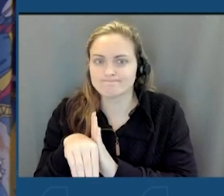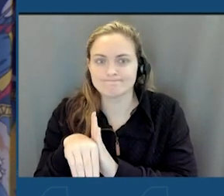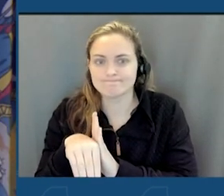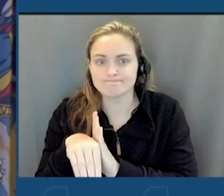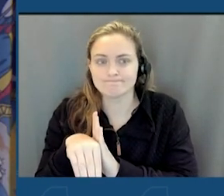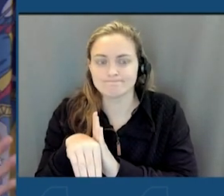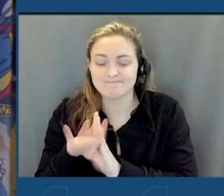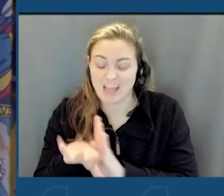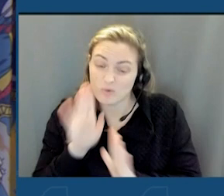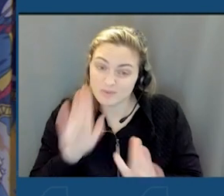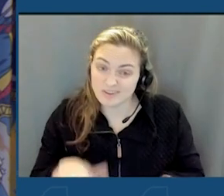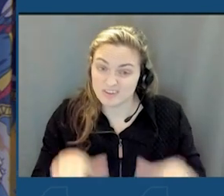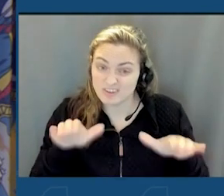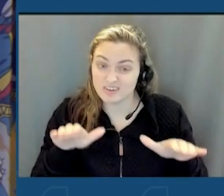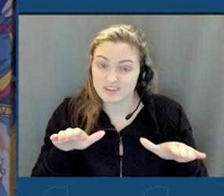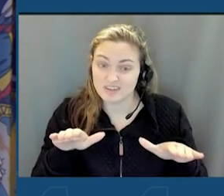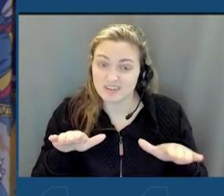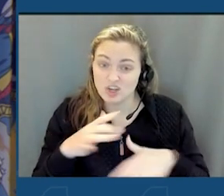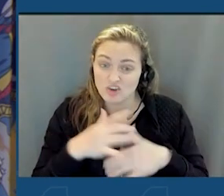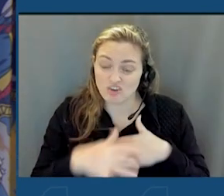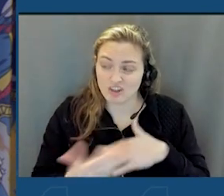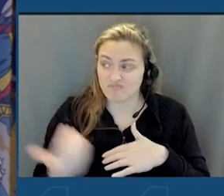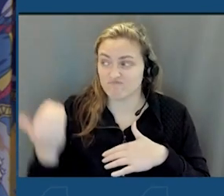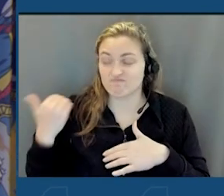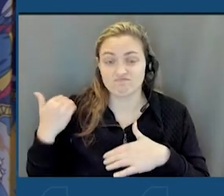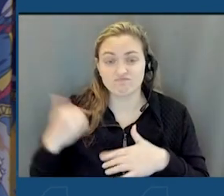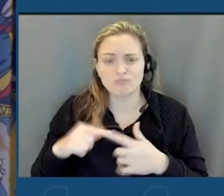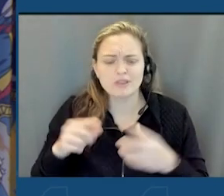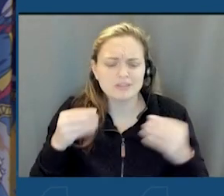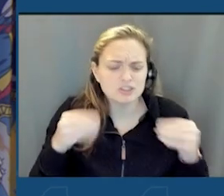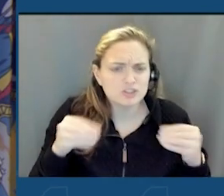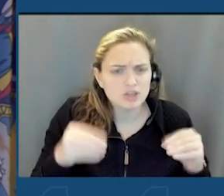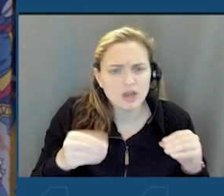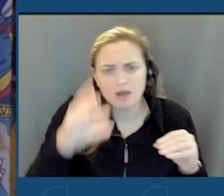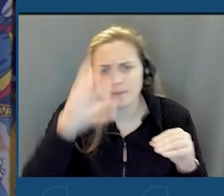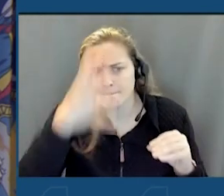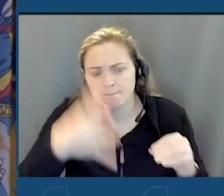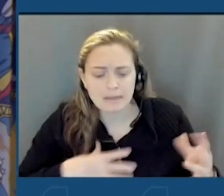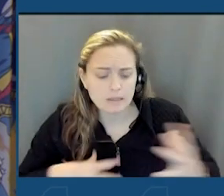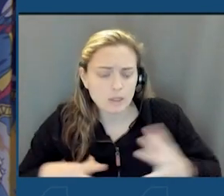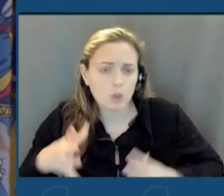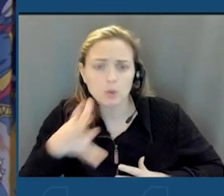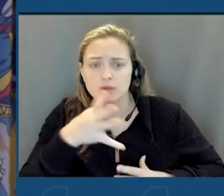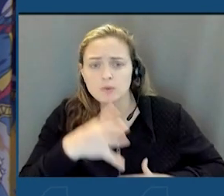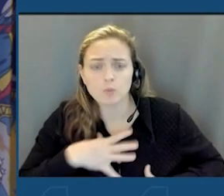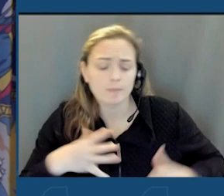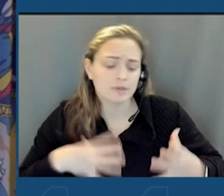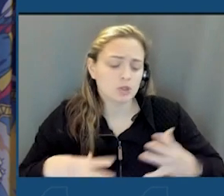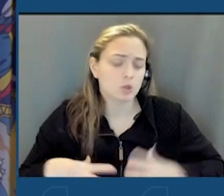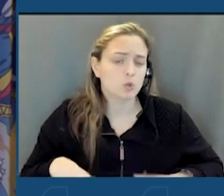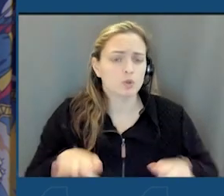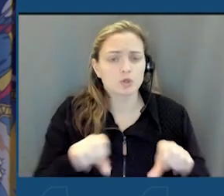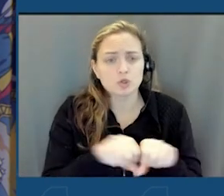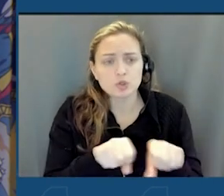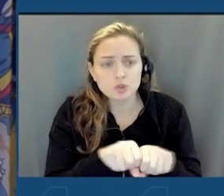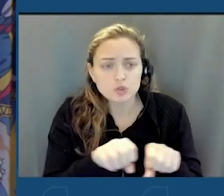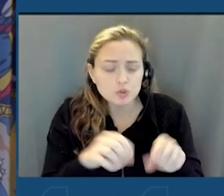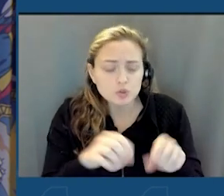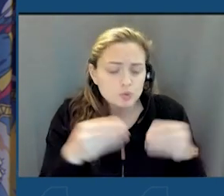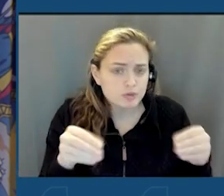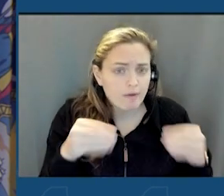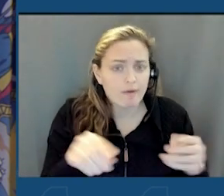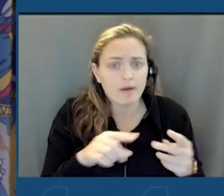childhood. Remember the early days when all the little shops, men's clothing, women's clothing, shoe shops, bookstore were all open. But